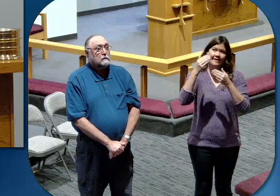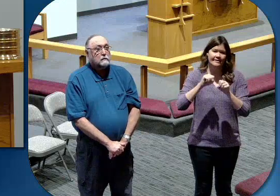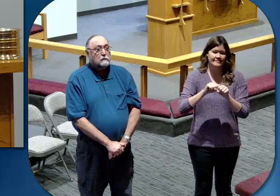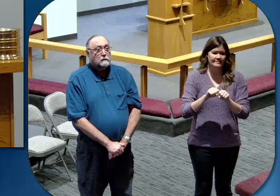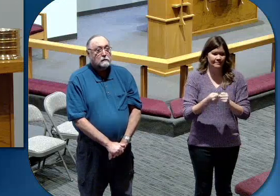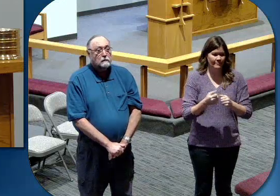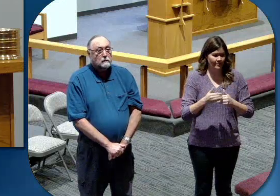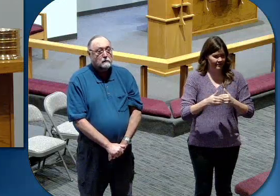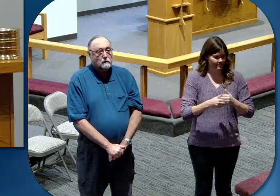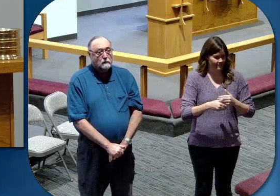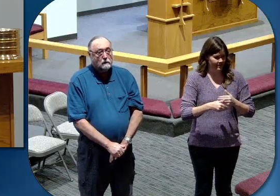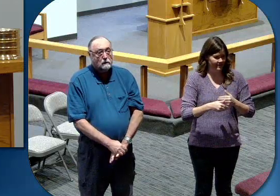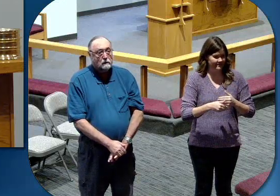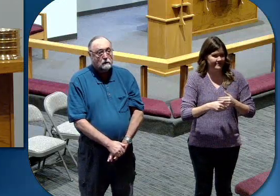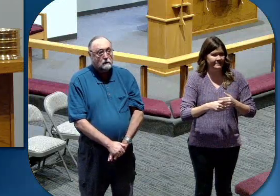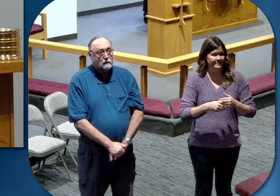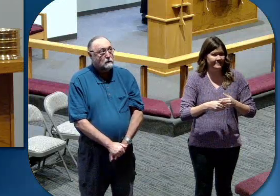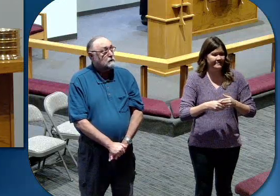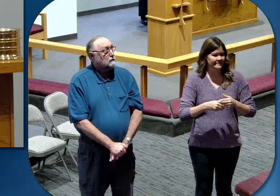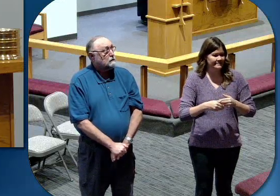it.